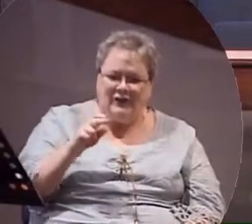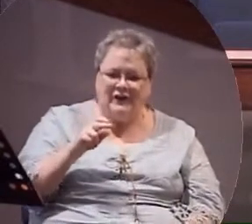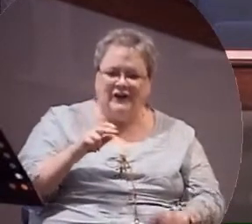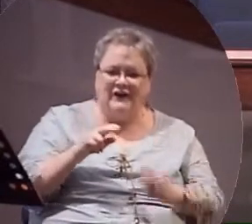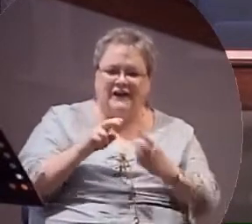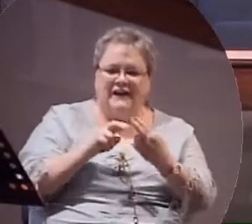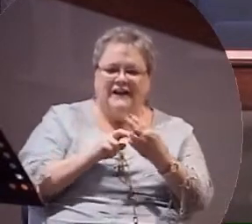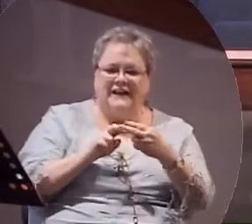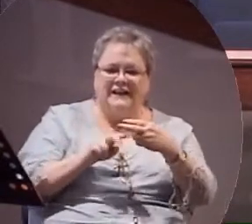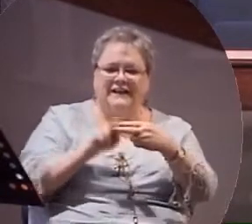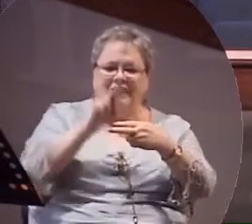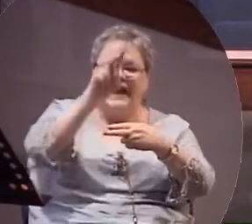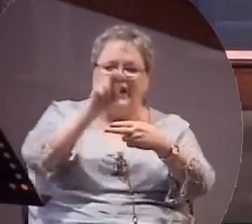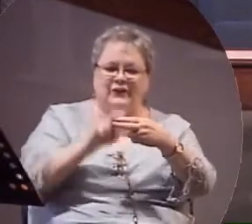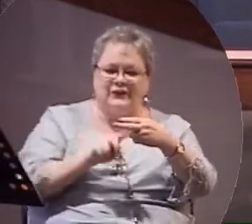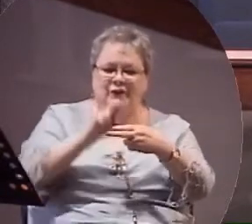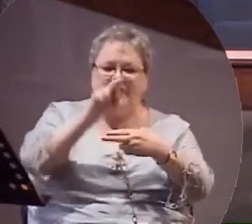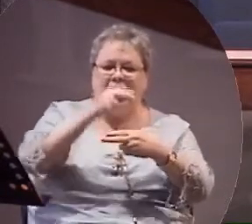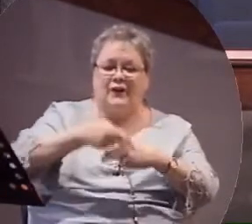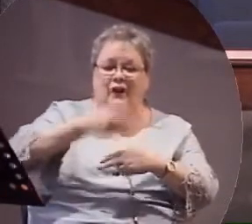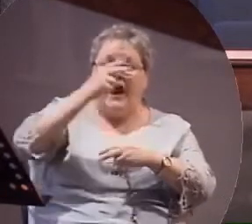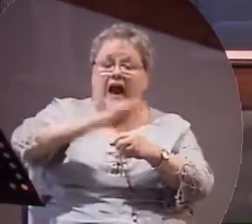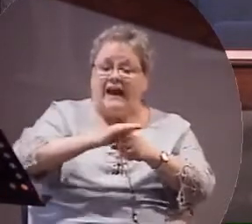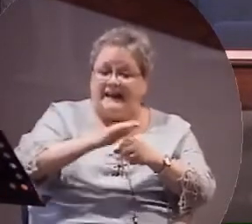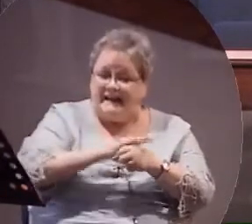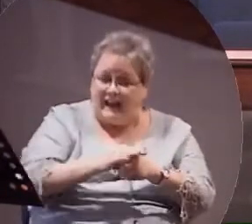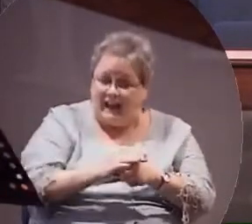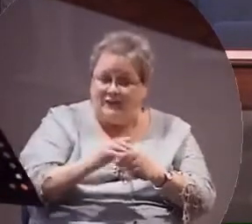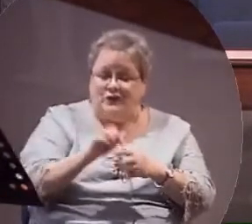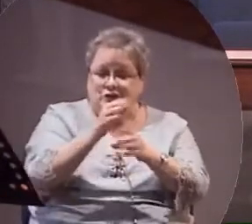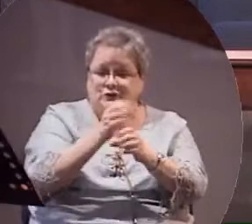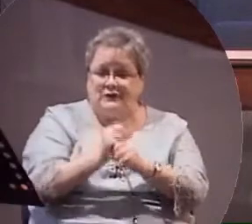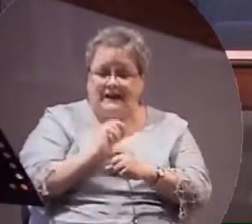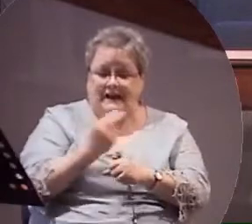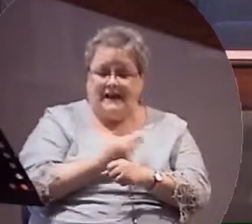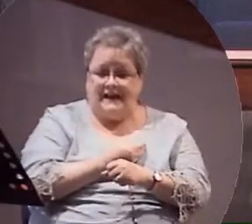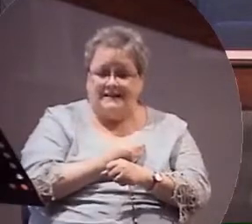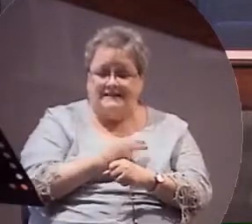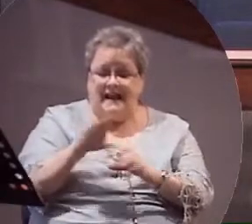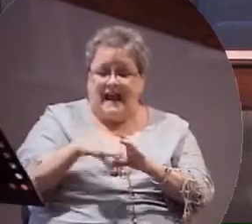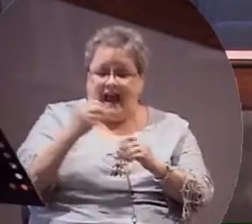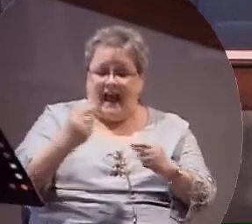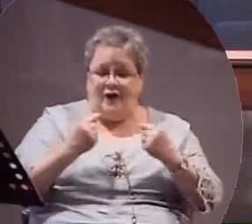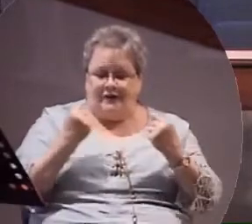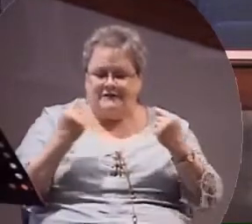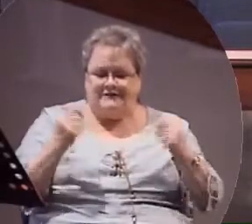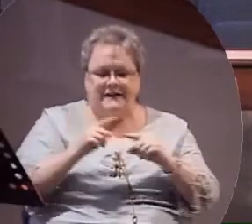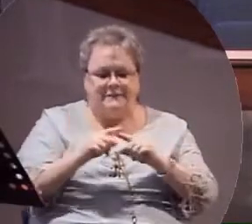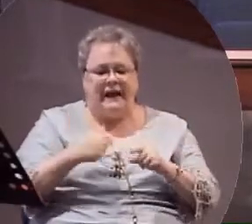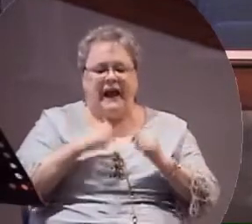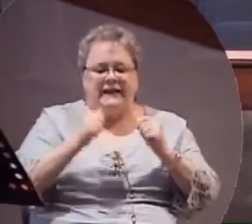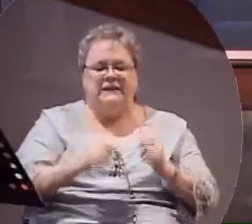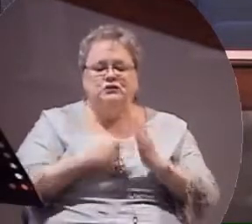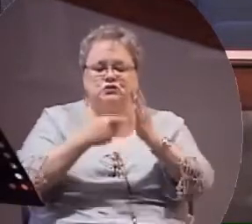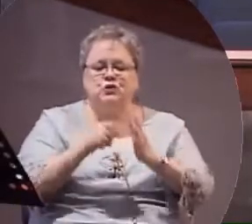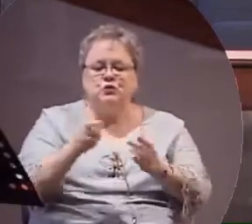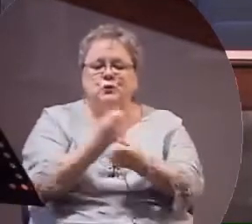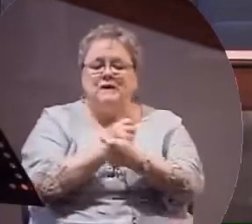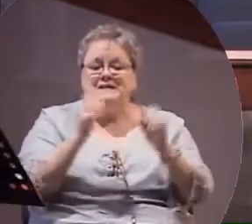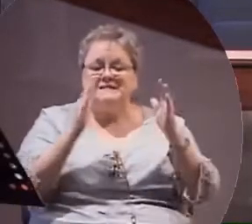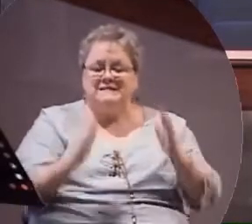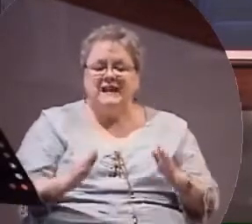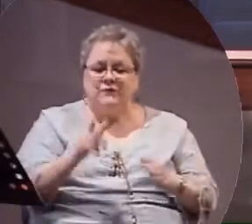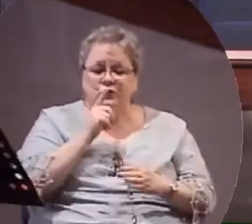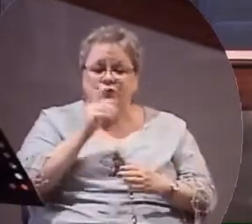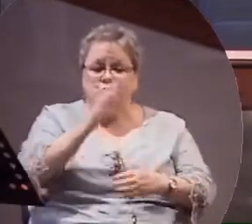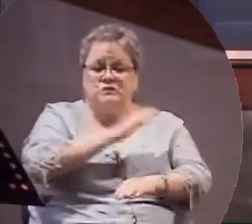deep enough to get us out of the pit of sin. But I'm glad tonight I can point you to a Savior whose arm is long enough and